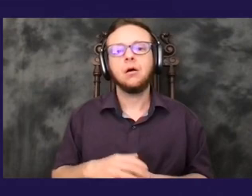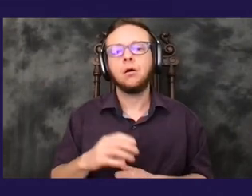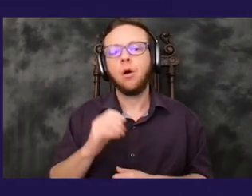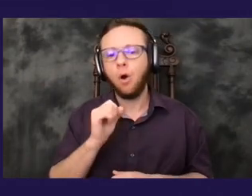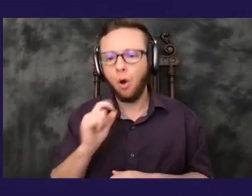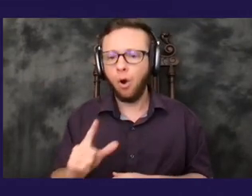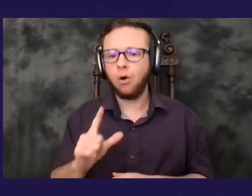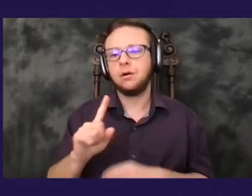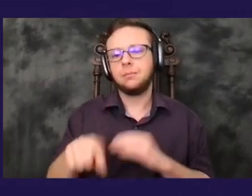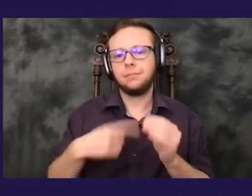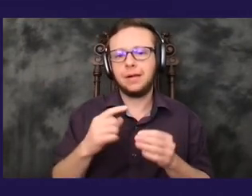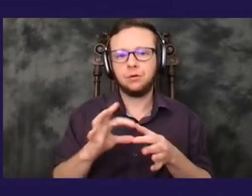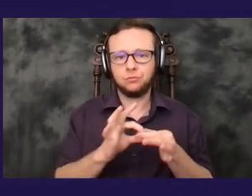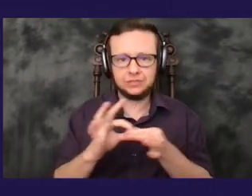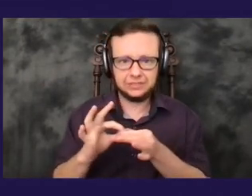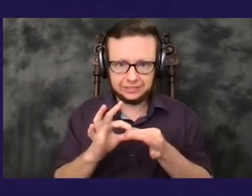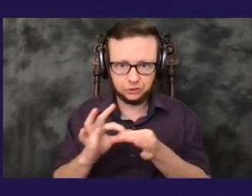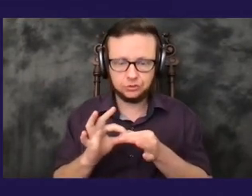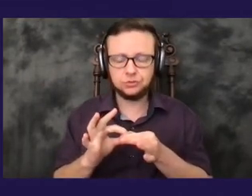relationships and trust.